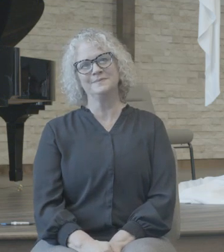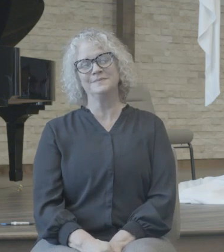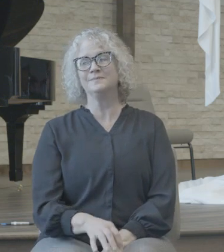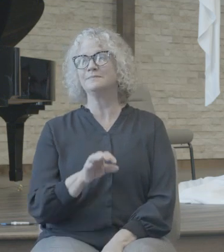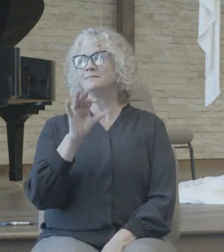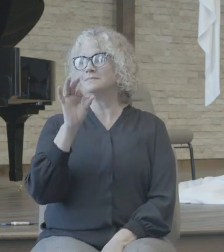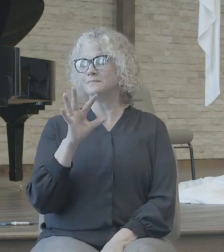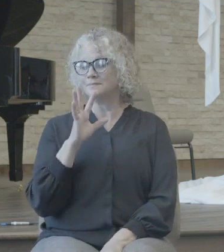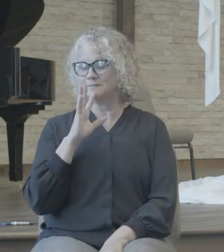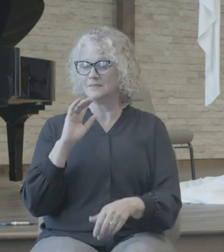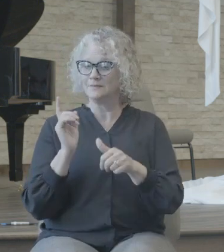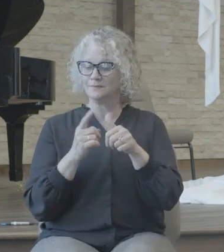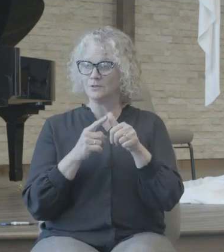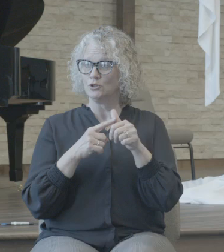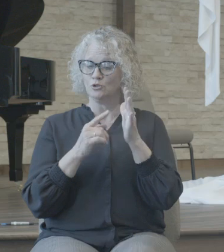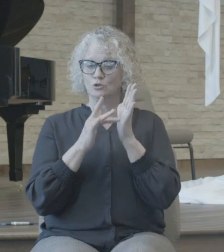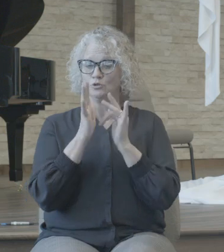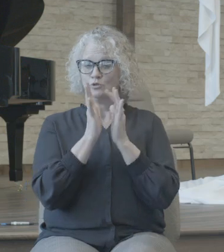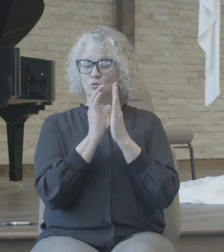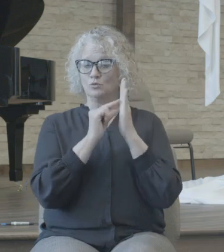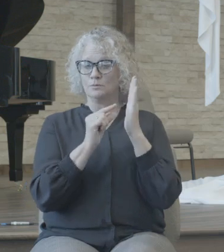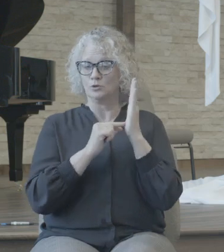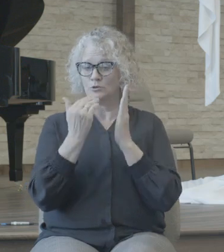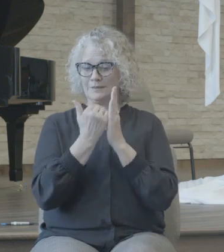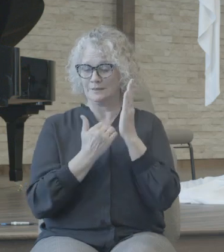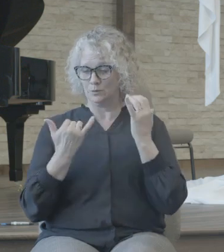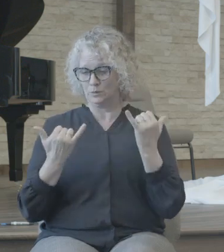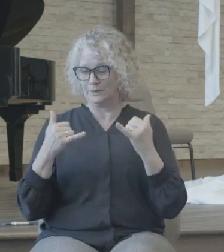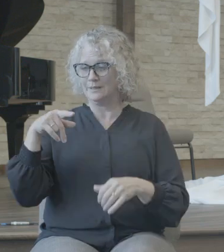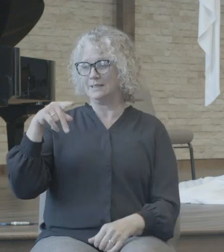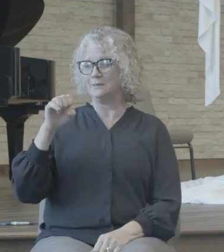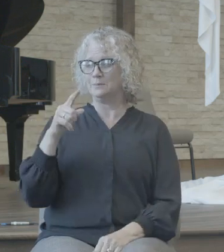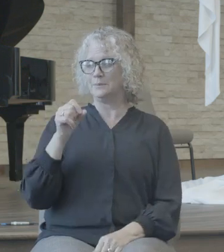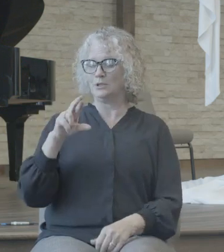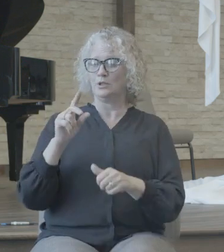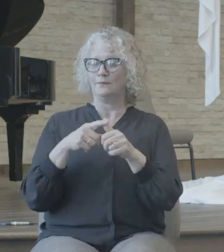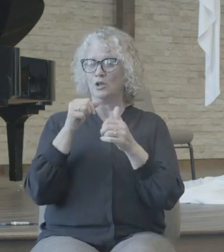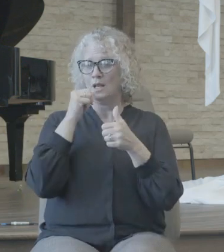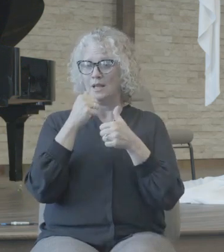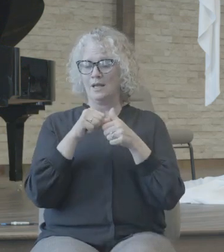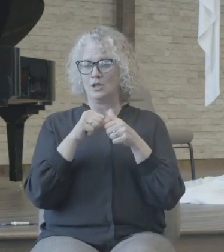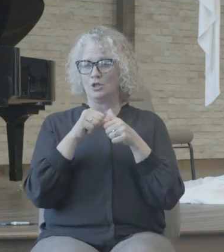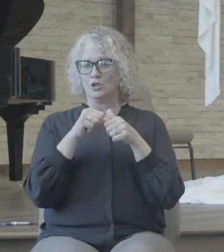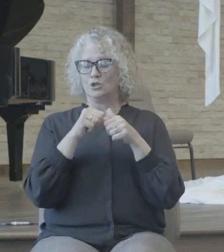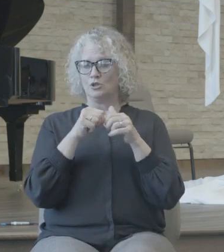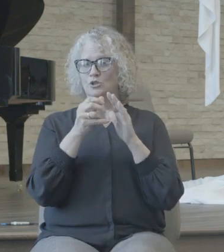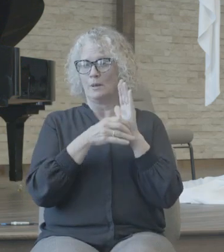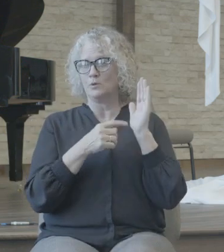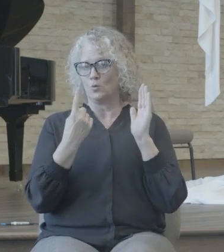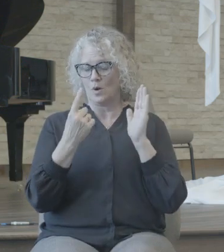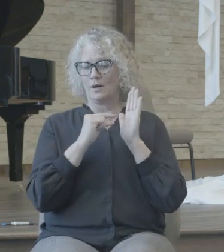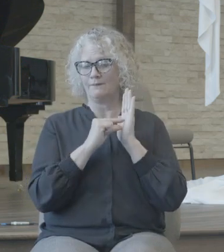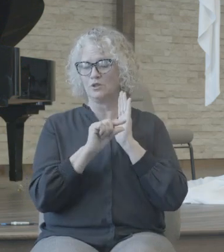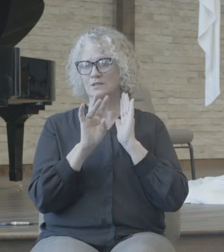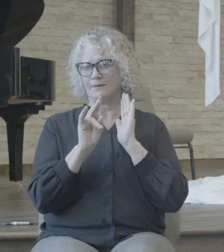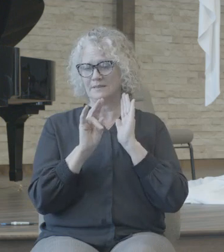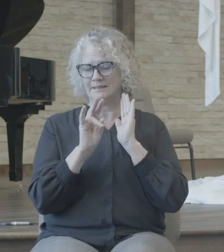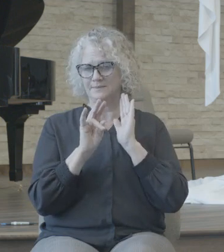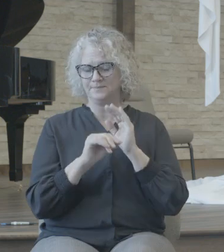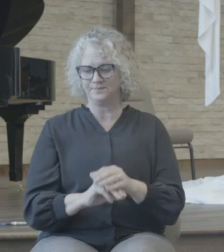The first scripture lesson today is Peter's first letter, chapter 1, beginning with verse 17.